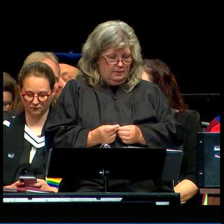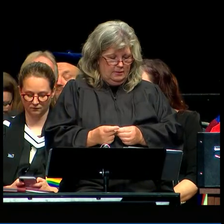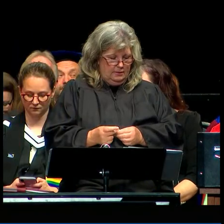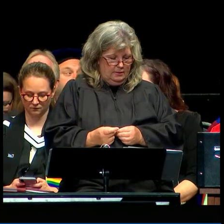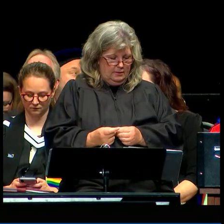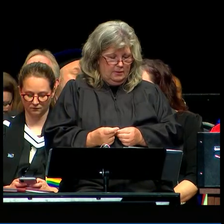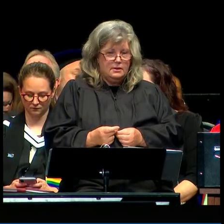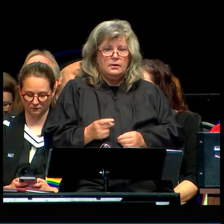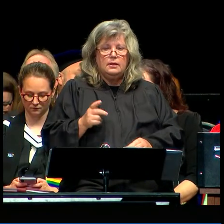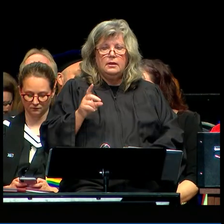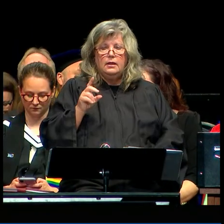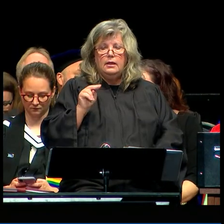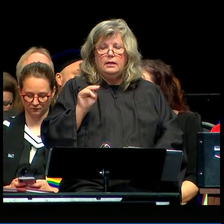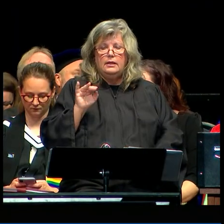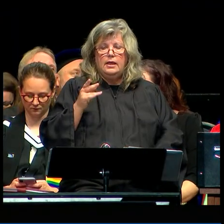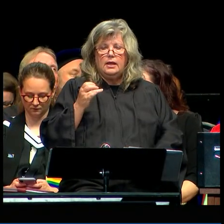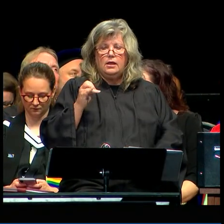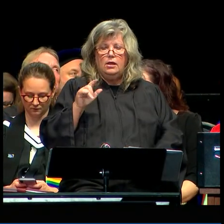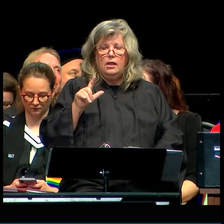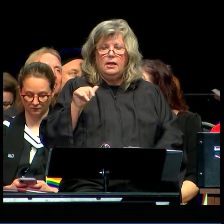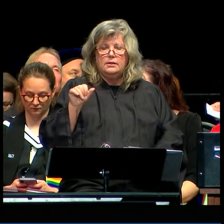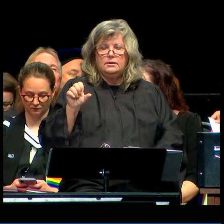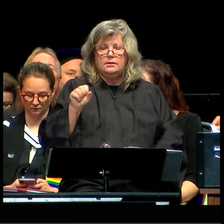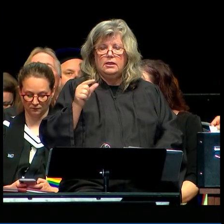Nicholas Gianfelice, with distinction.